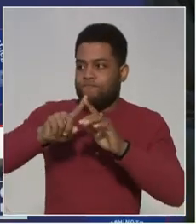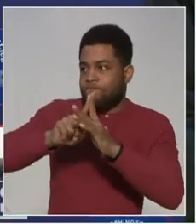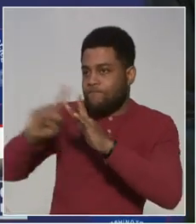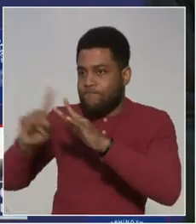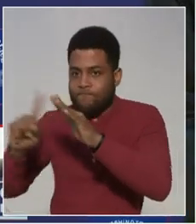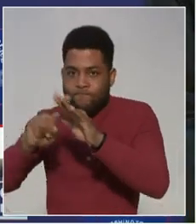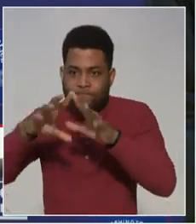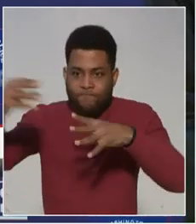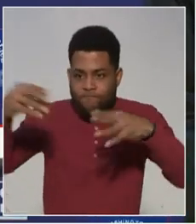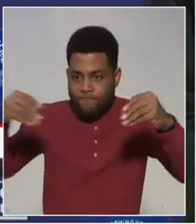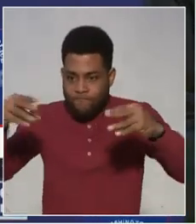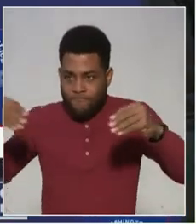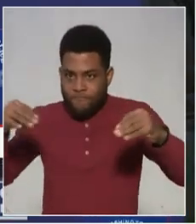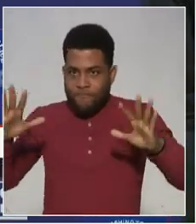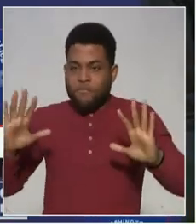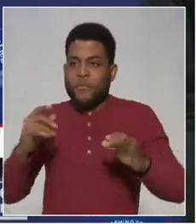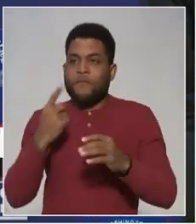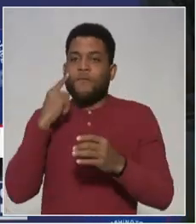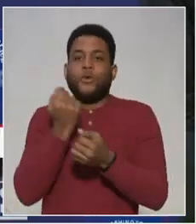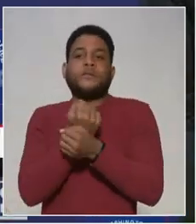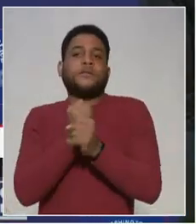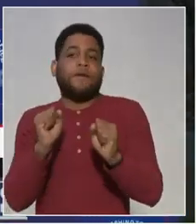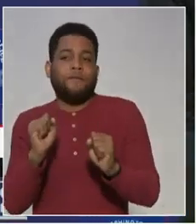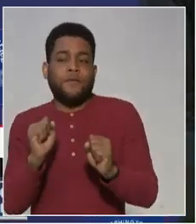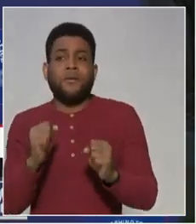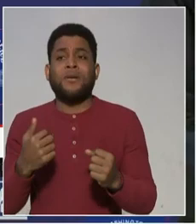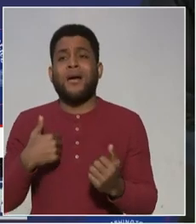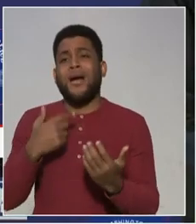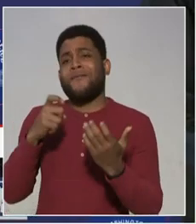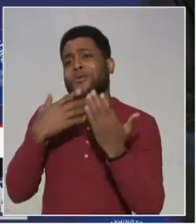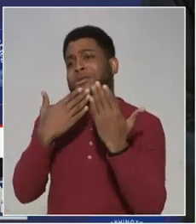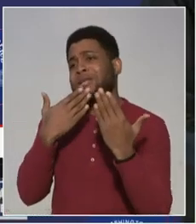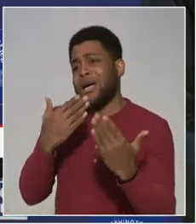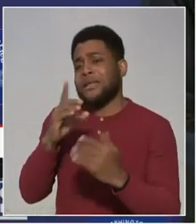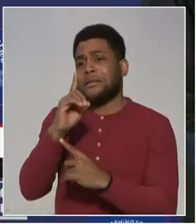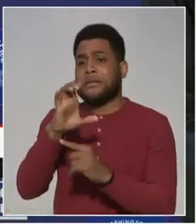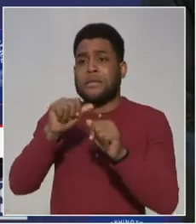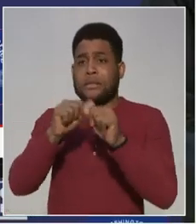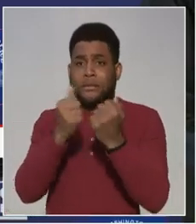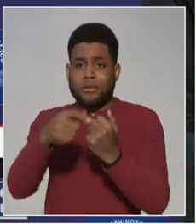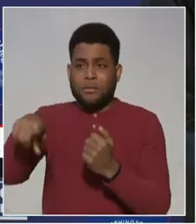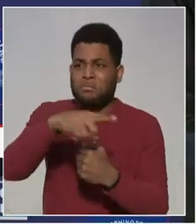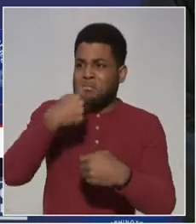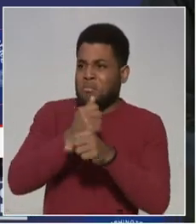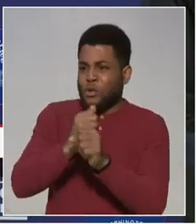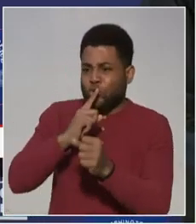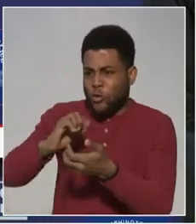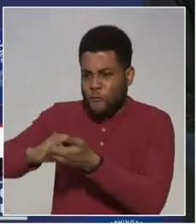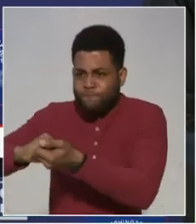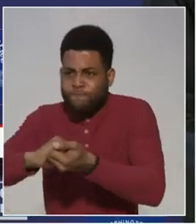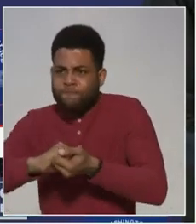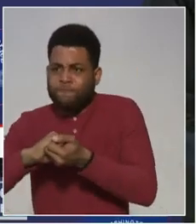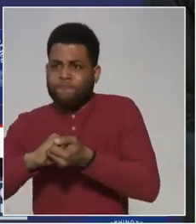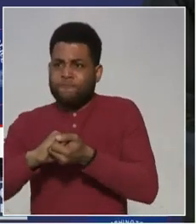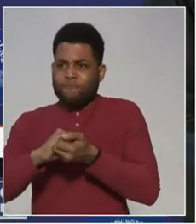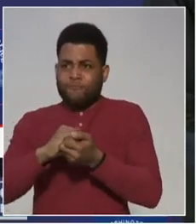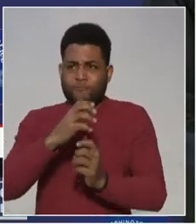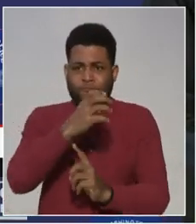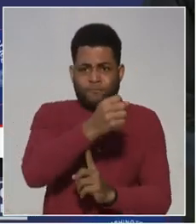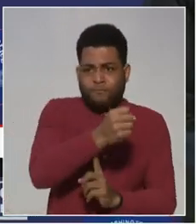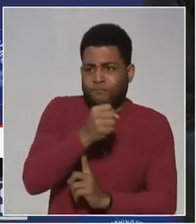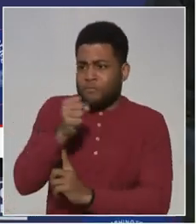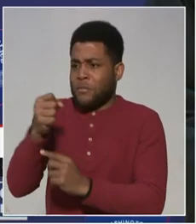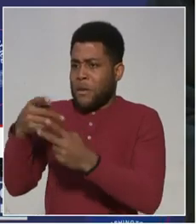the multiple District of Columbia agencies who are working to ensure that these folks have a place to stay overnight if these things go a little bit